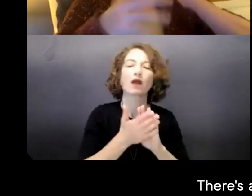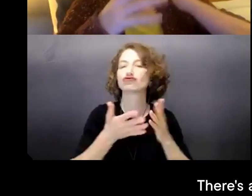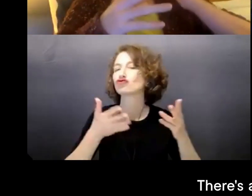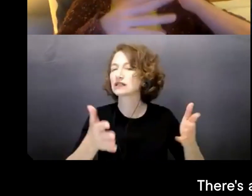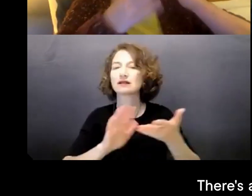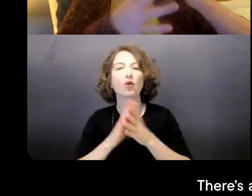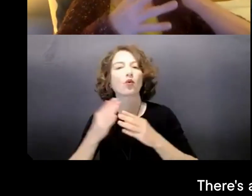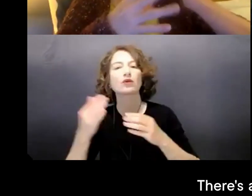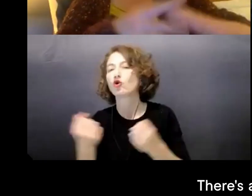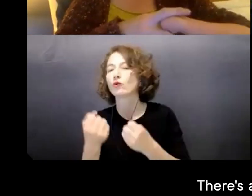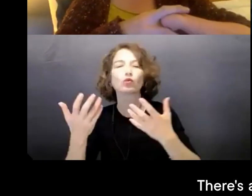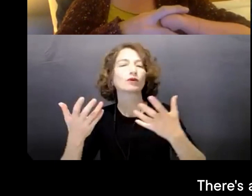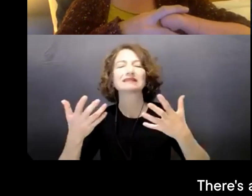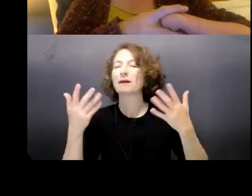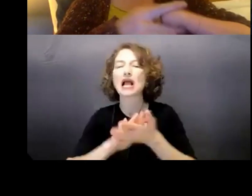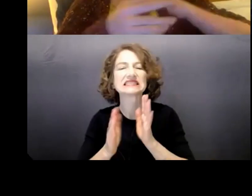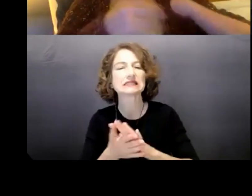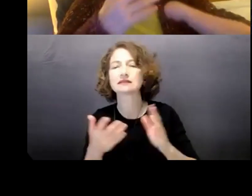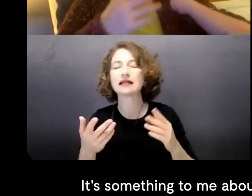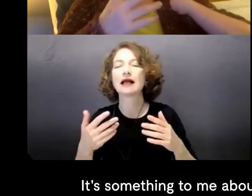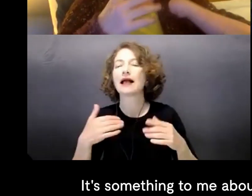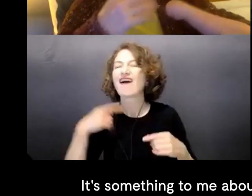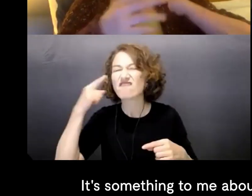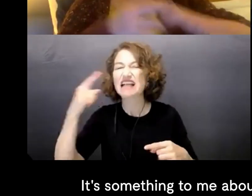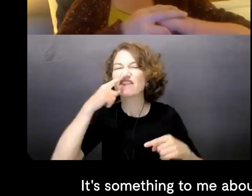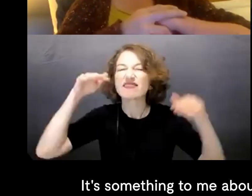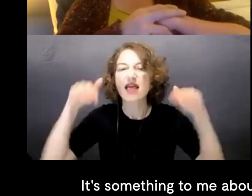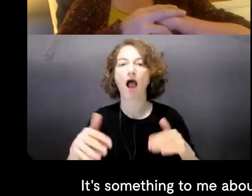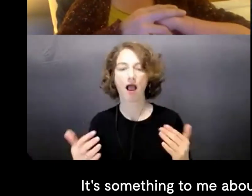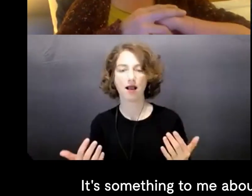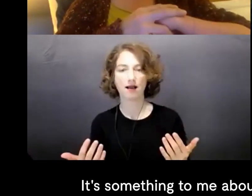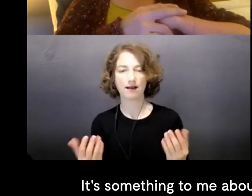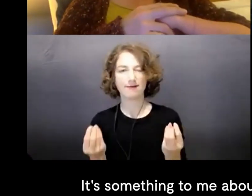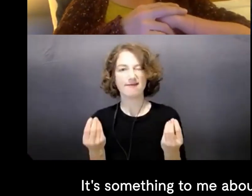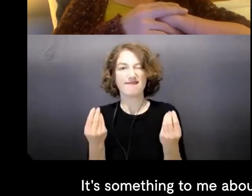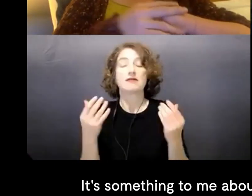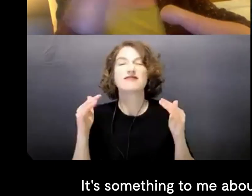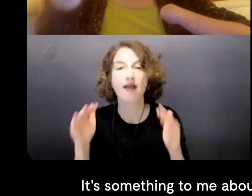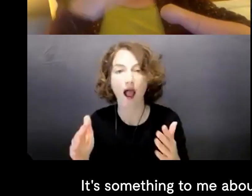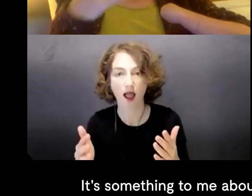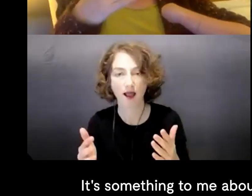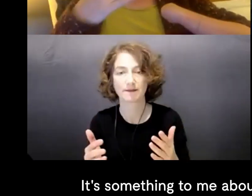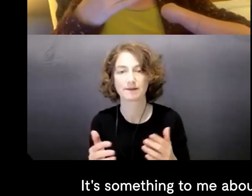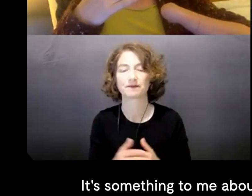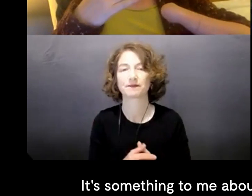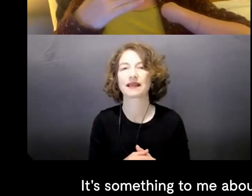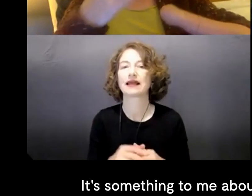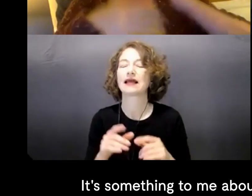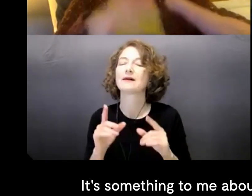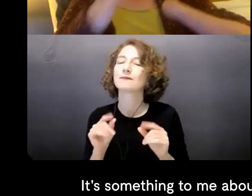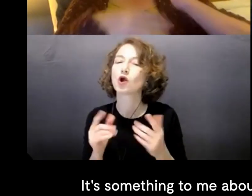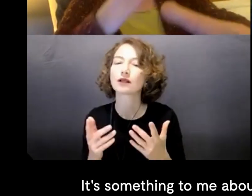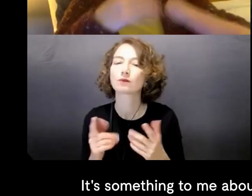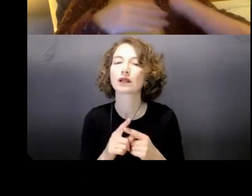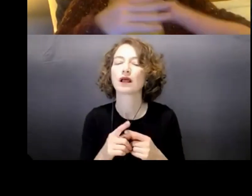very hard to describe and it's something for me about stepping back from the